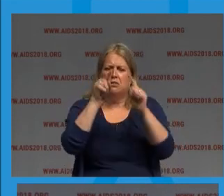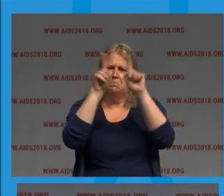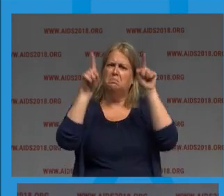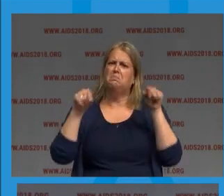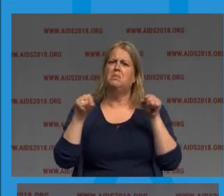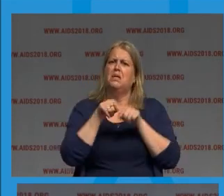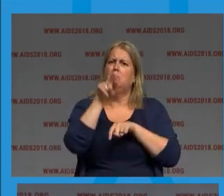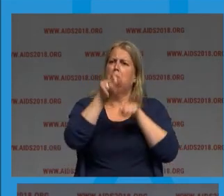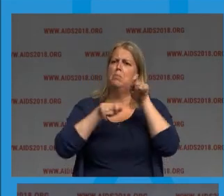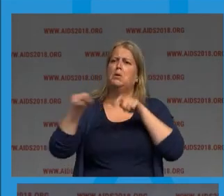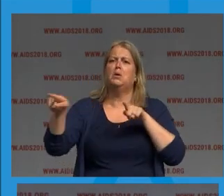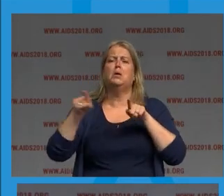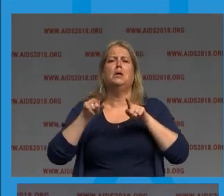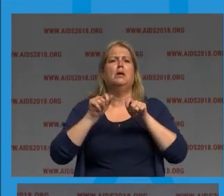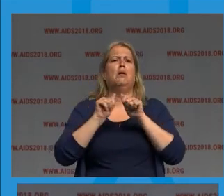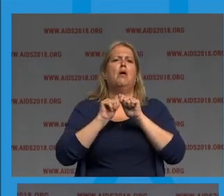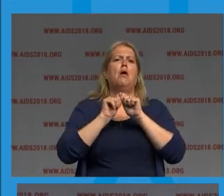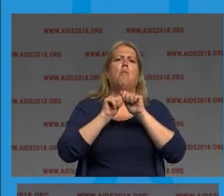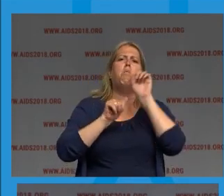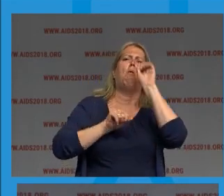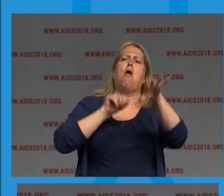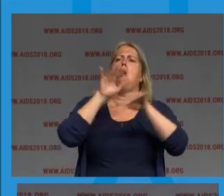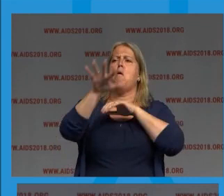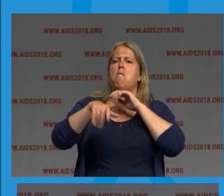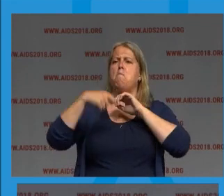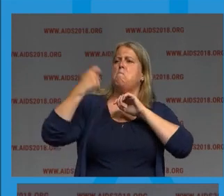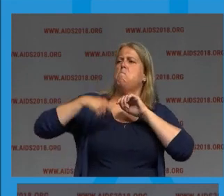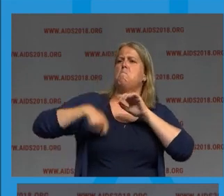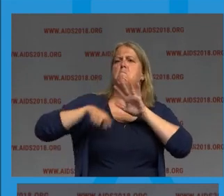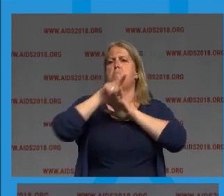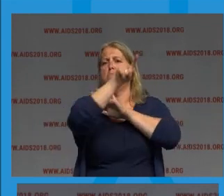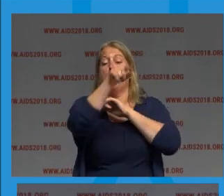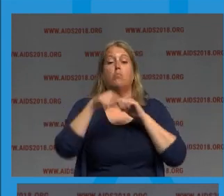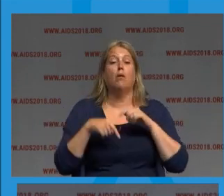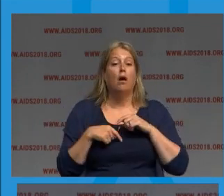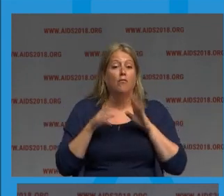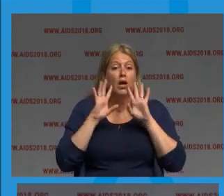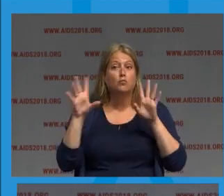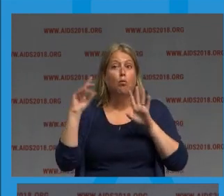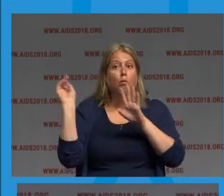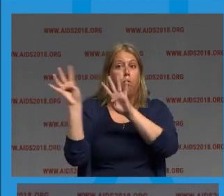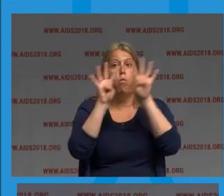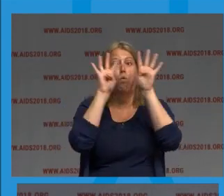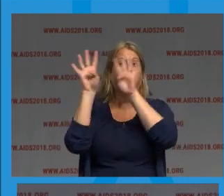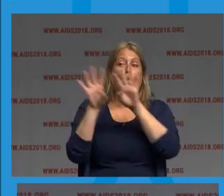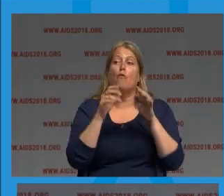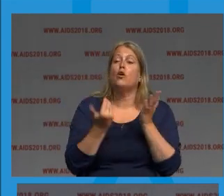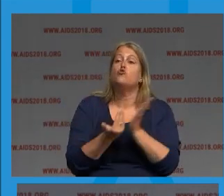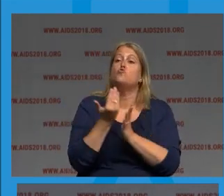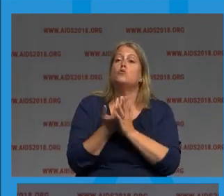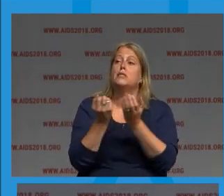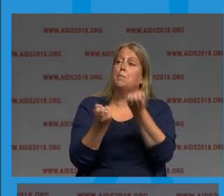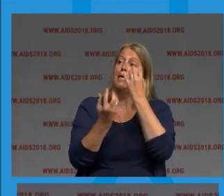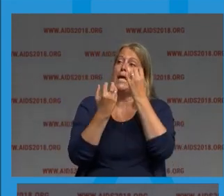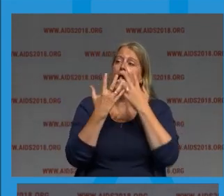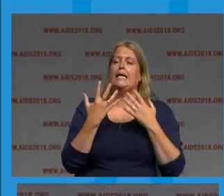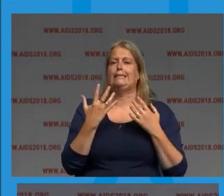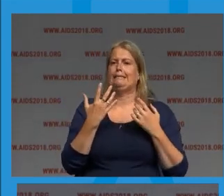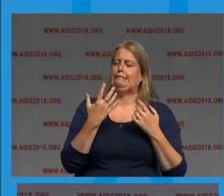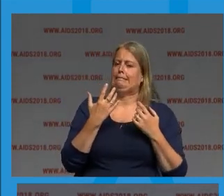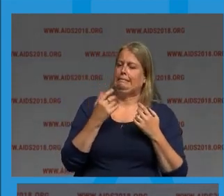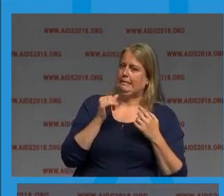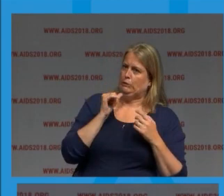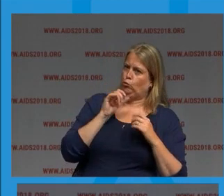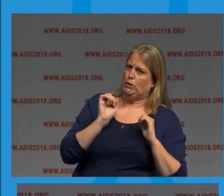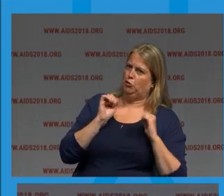been prosecuted flashing across your Facebook timeline or even in your news media. And I don't necessarily agree with that,